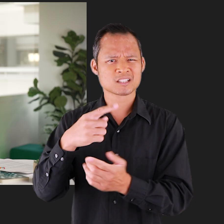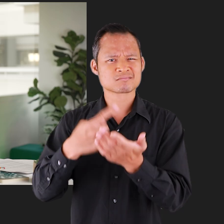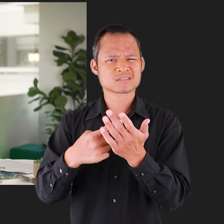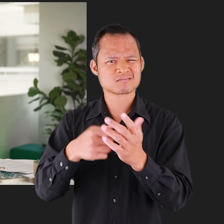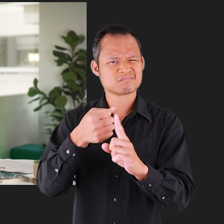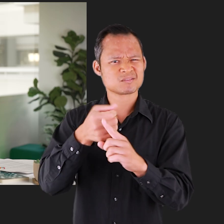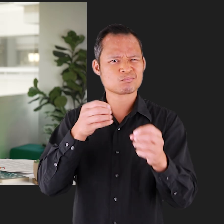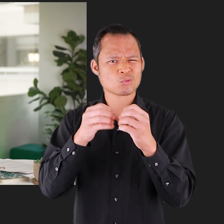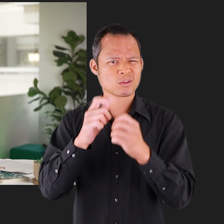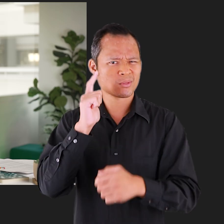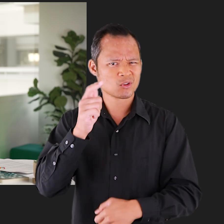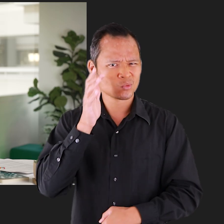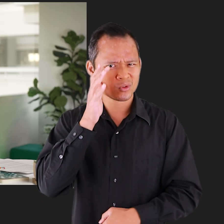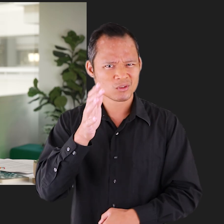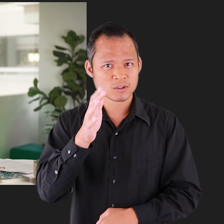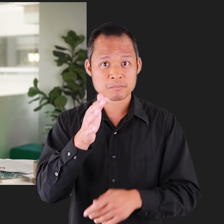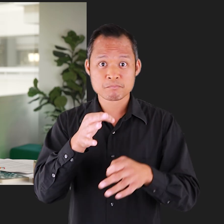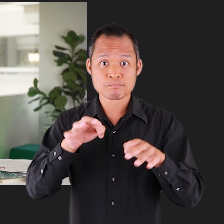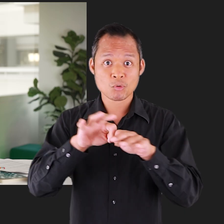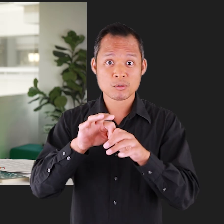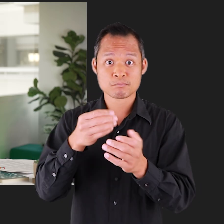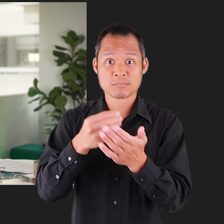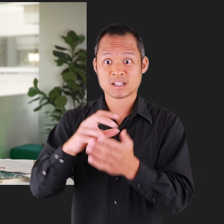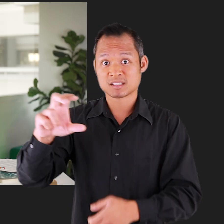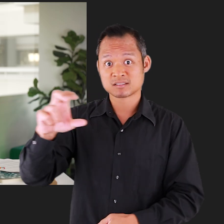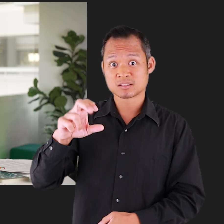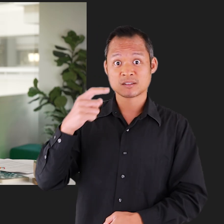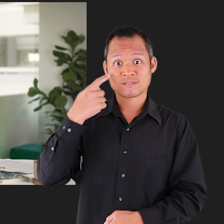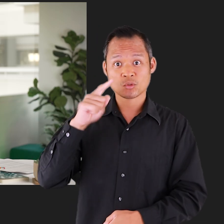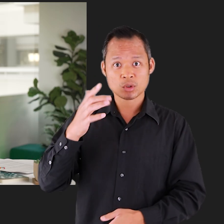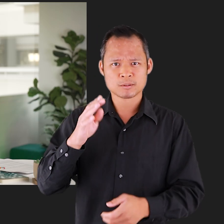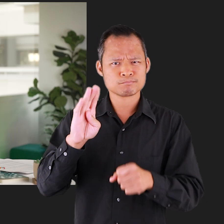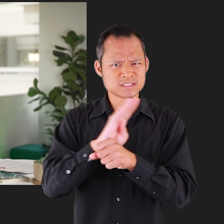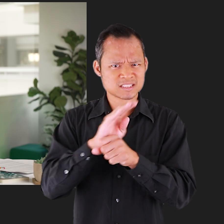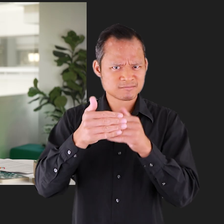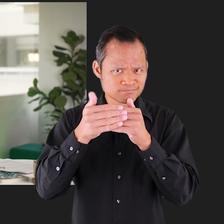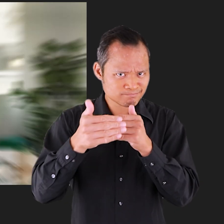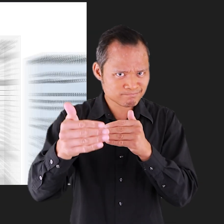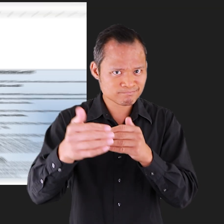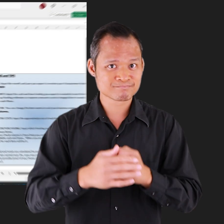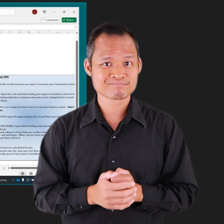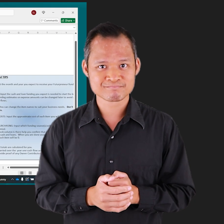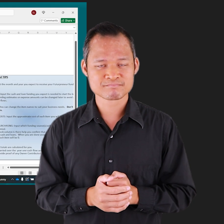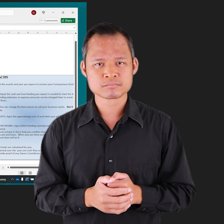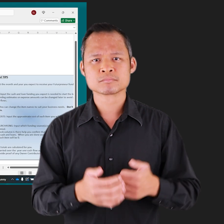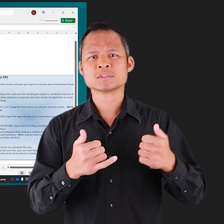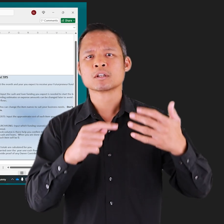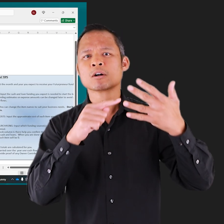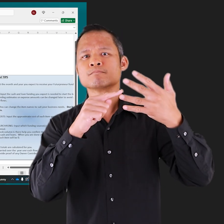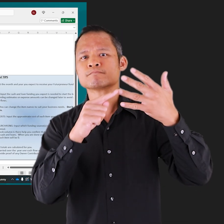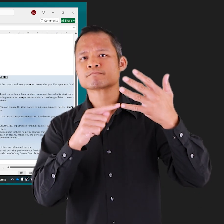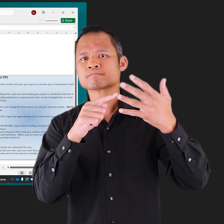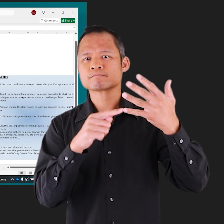flow, which I will discuss later on in the video. It's important that you make good use of the money to move your business forward. Step 4 and